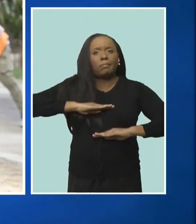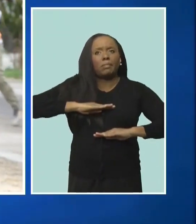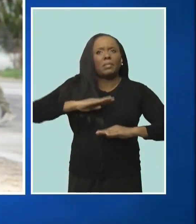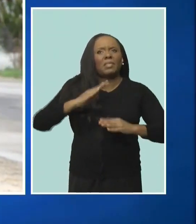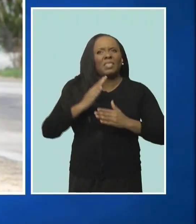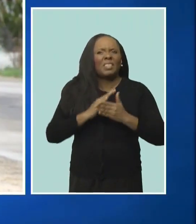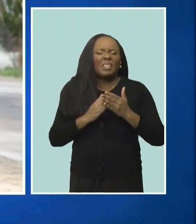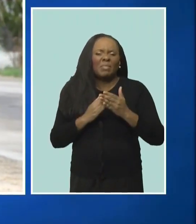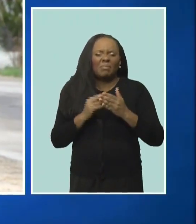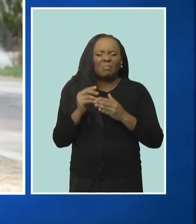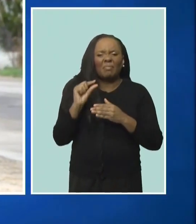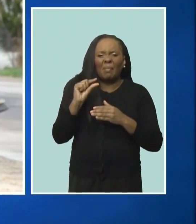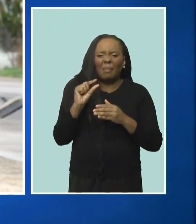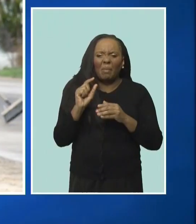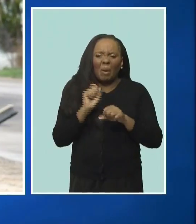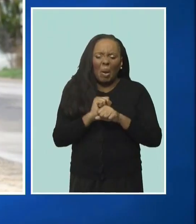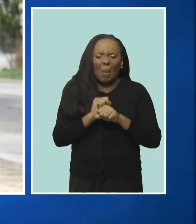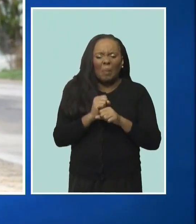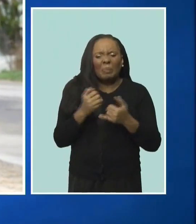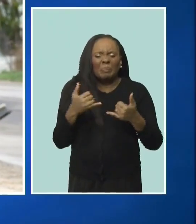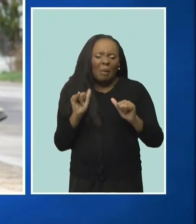completed outside of the